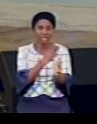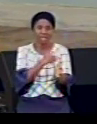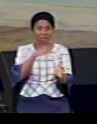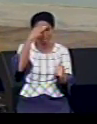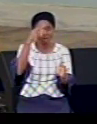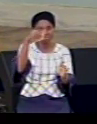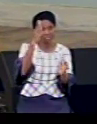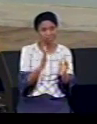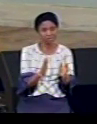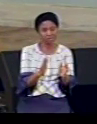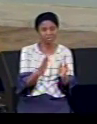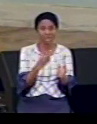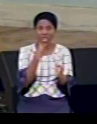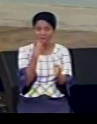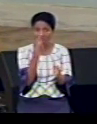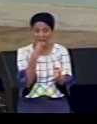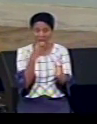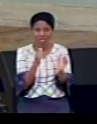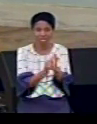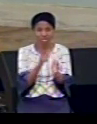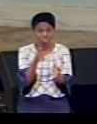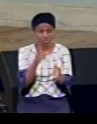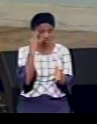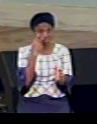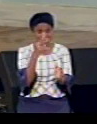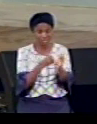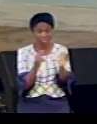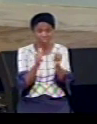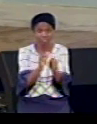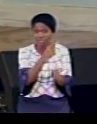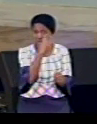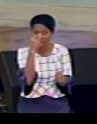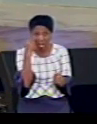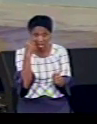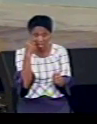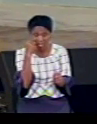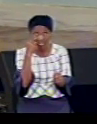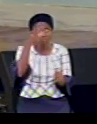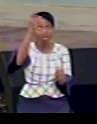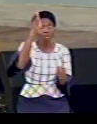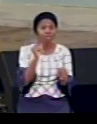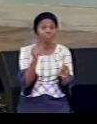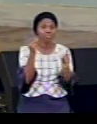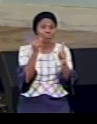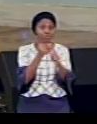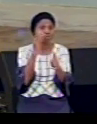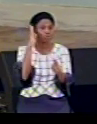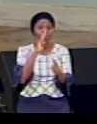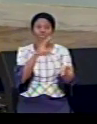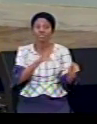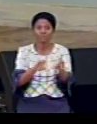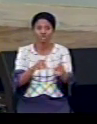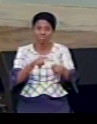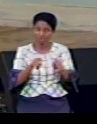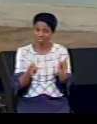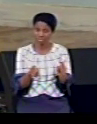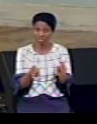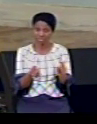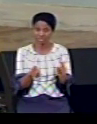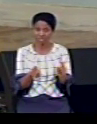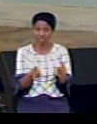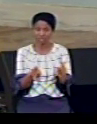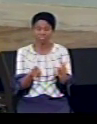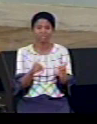pronounced, you'll see it with your eyes, God's word will be fulfilled. But unfortunately,